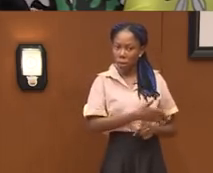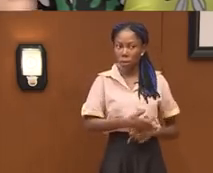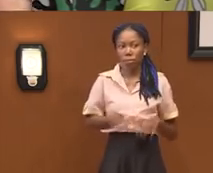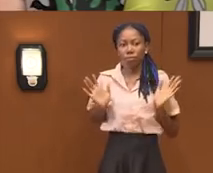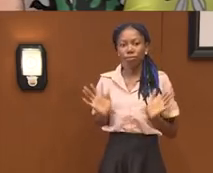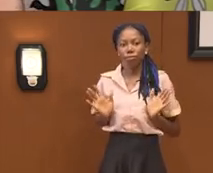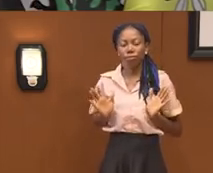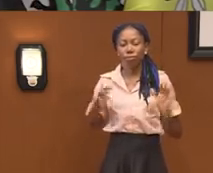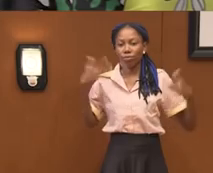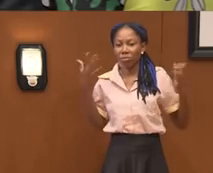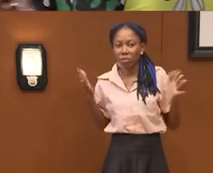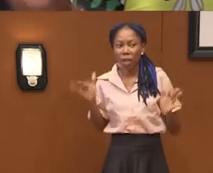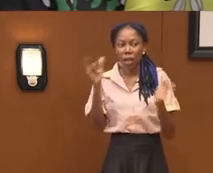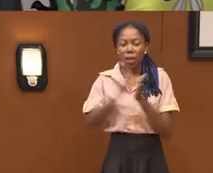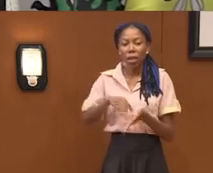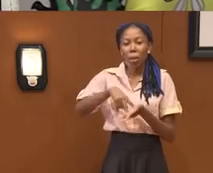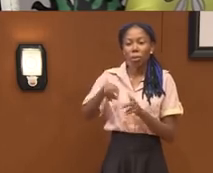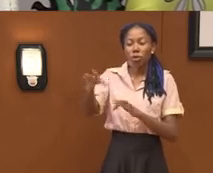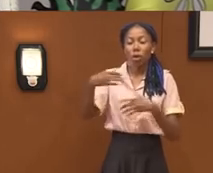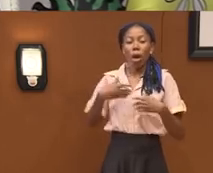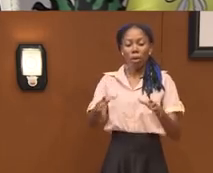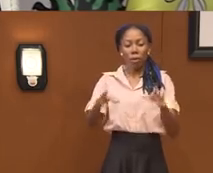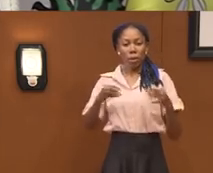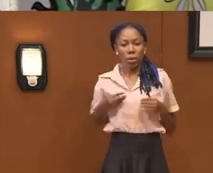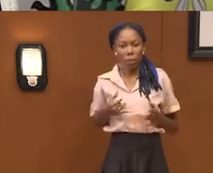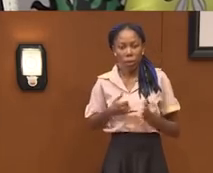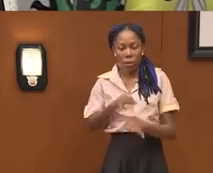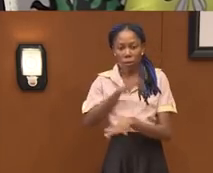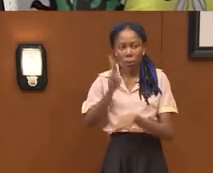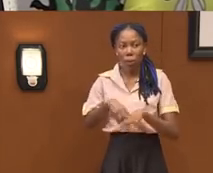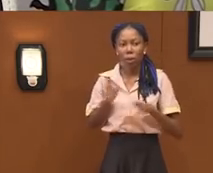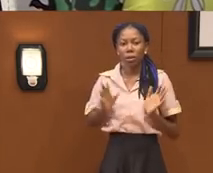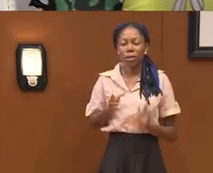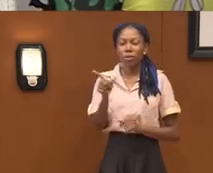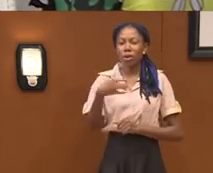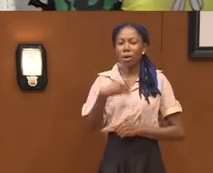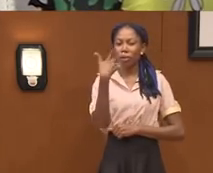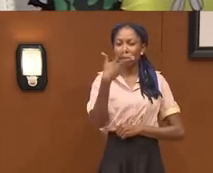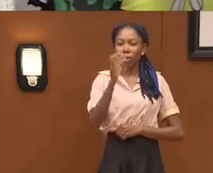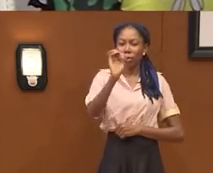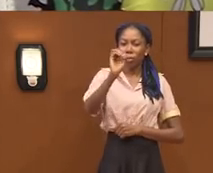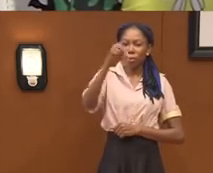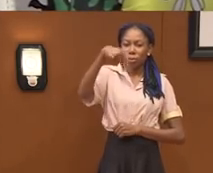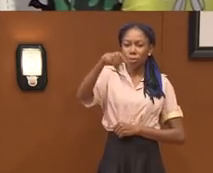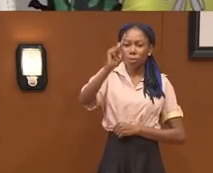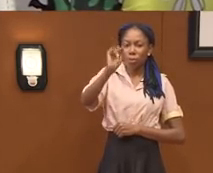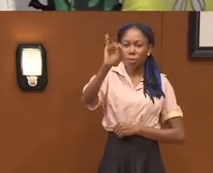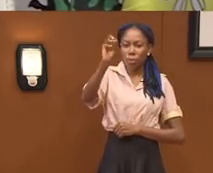pack your stuff and you leave. That means you have taken it as it is. So these are the three options that is